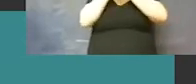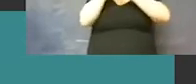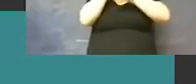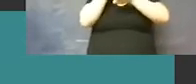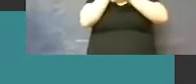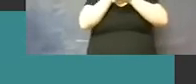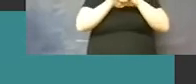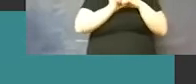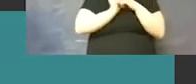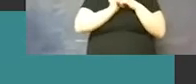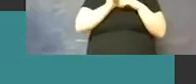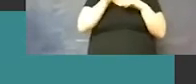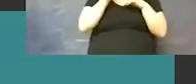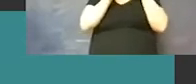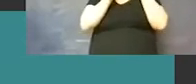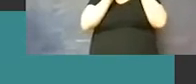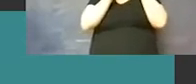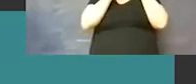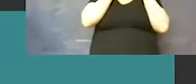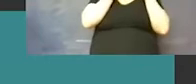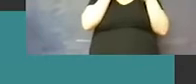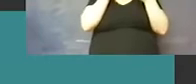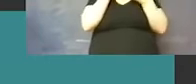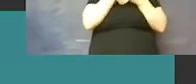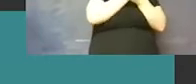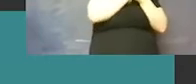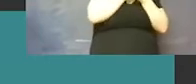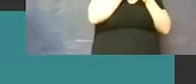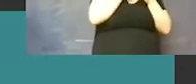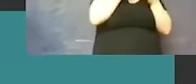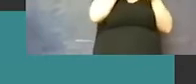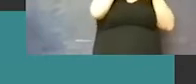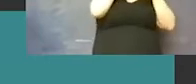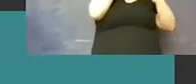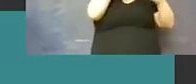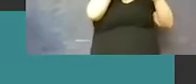data and we'll see where this, where this trend goes from here.